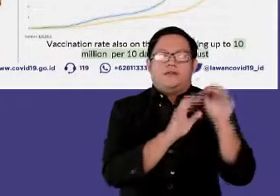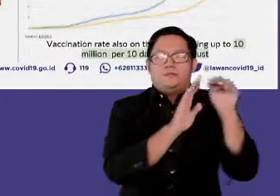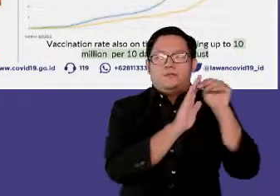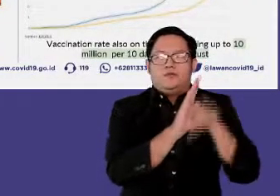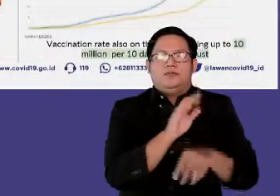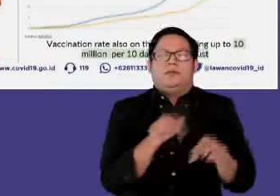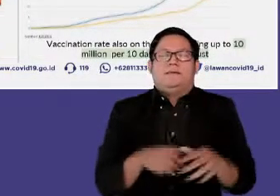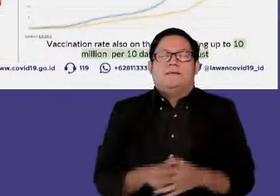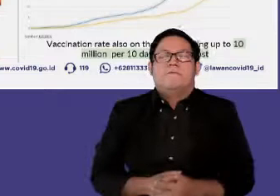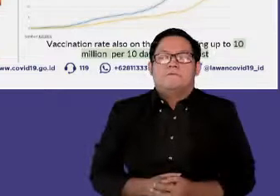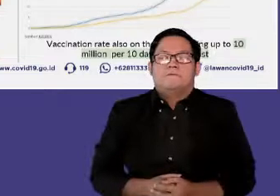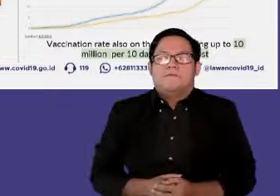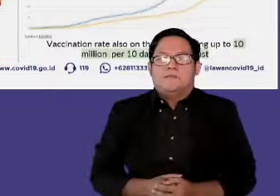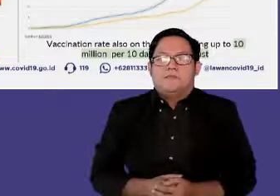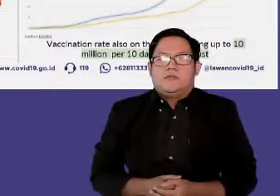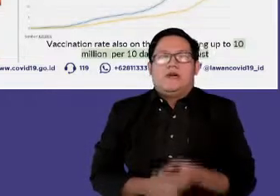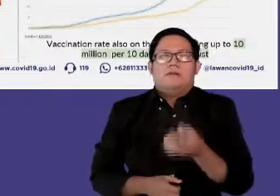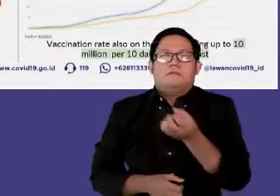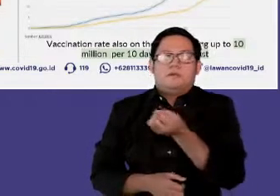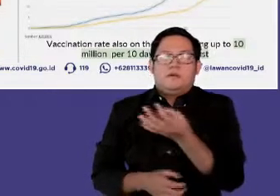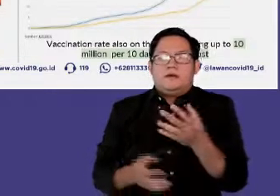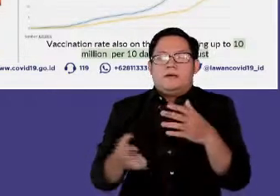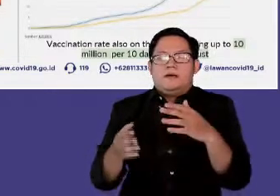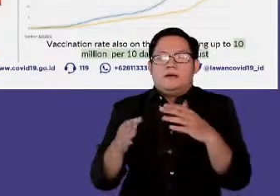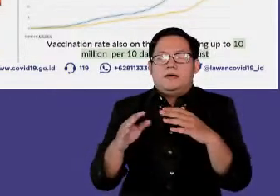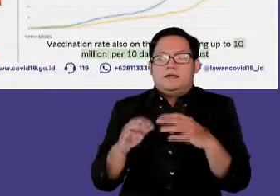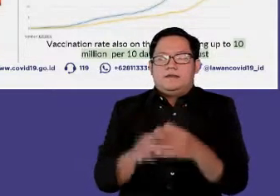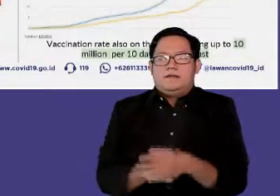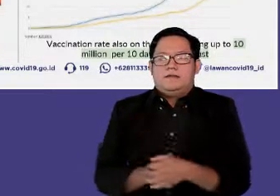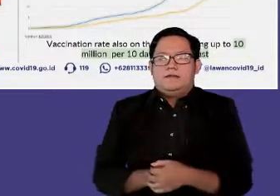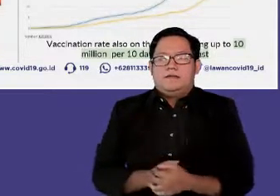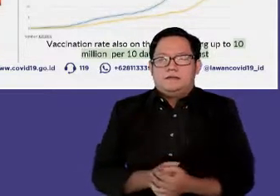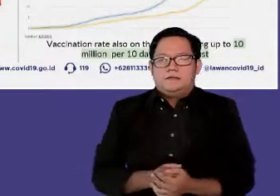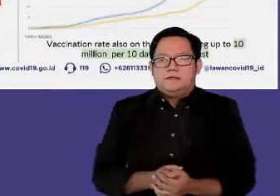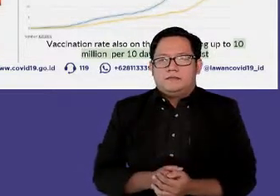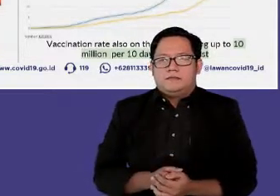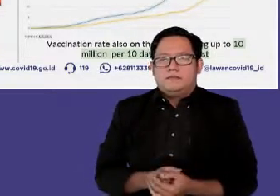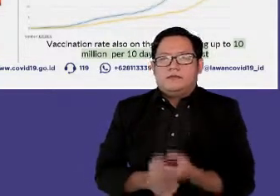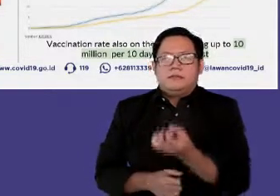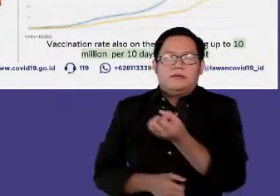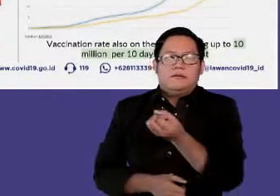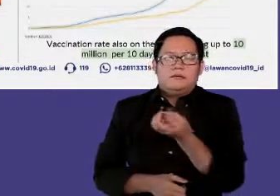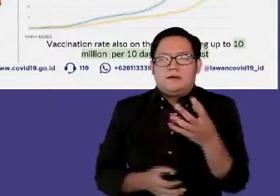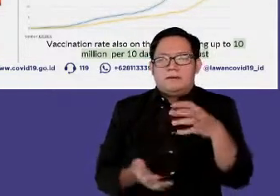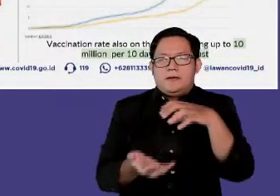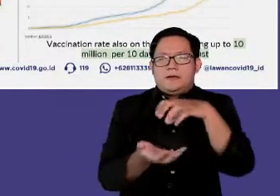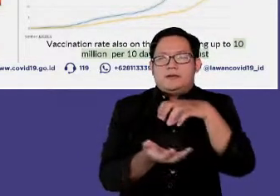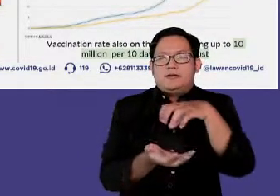beds in referral hospitals continue to rise and has reached to